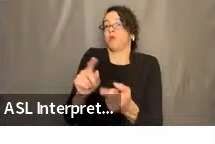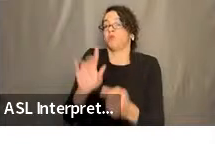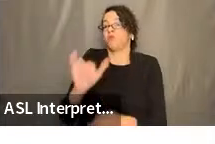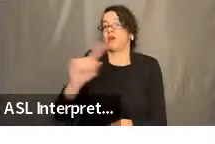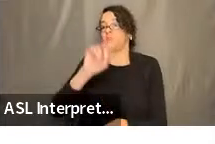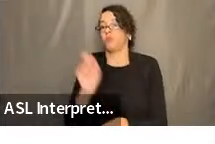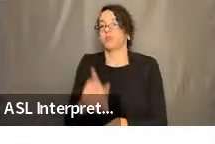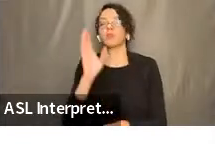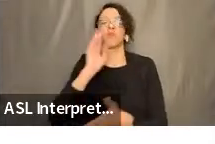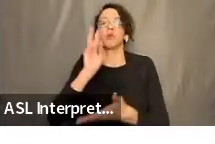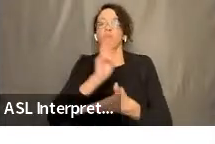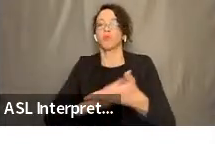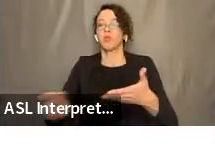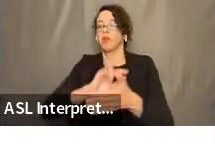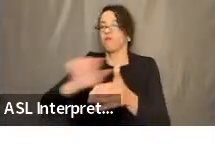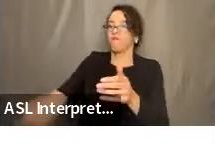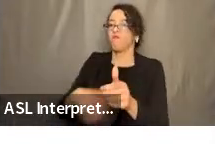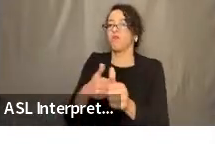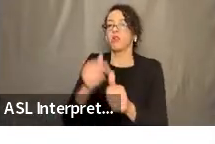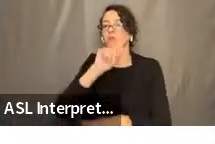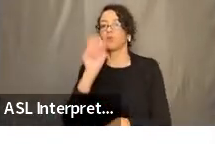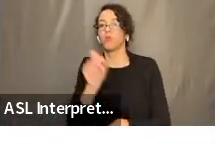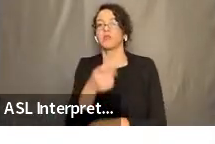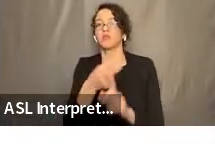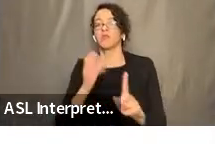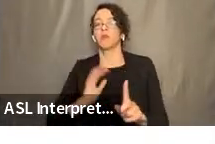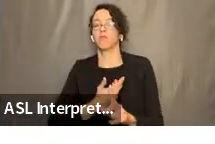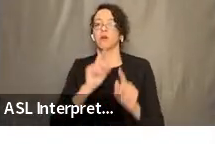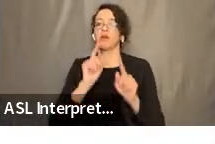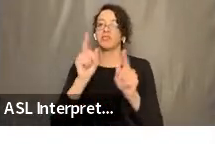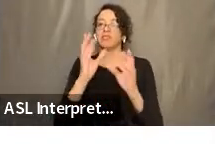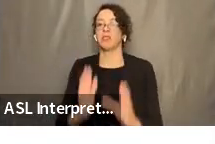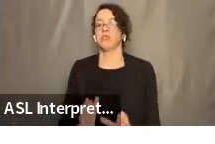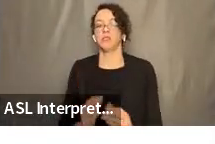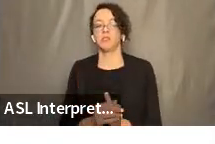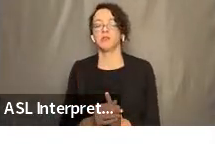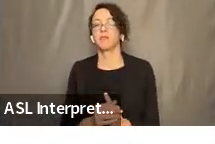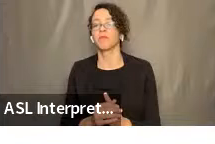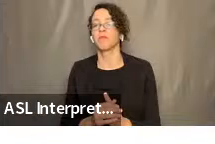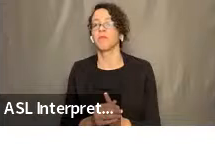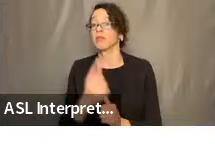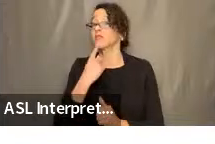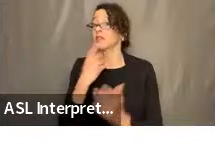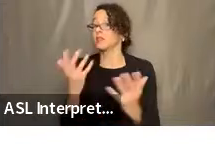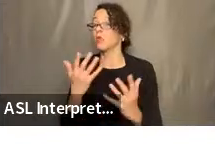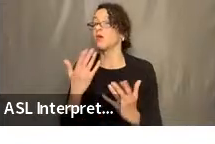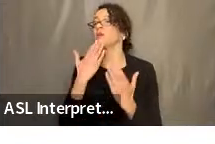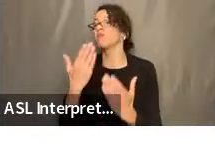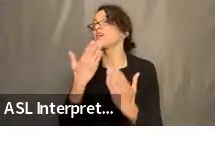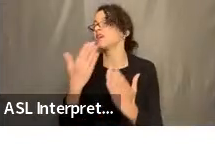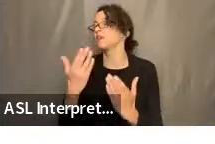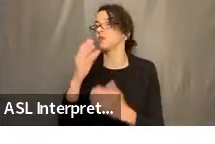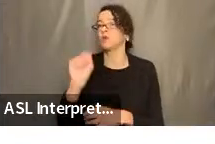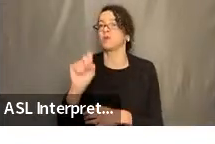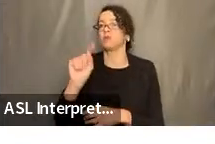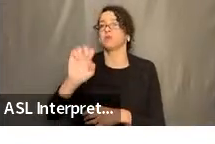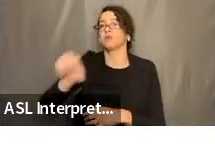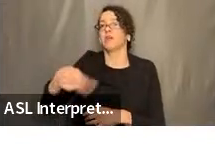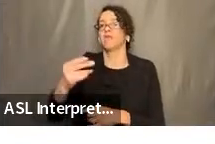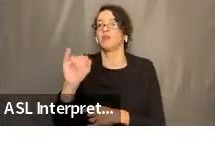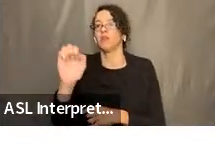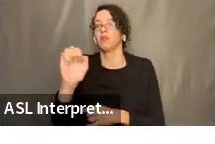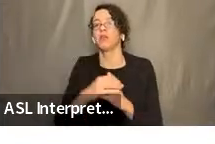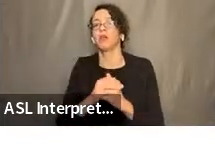the follow-up question from our attendee. She says, thank you, Stephanie. I hear that they're saying that there's someone